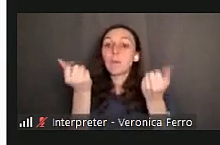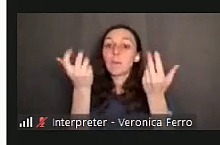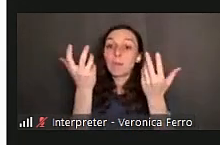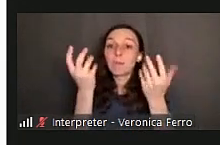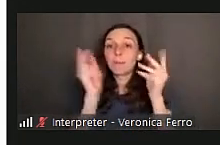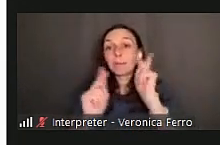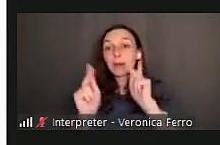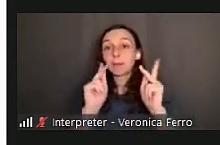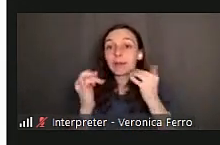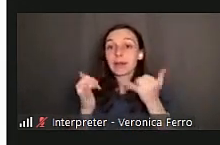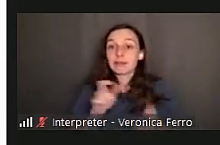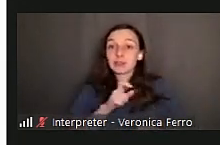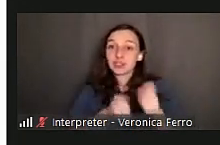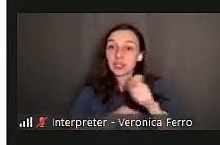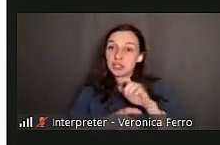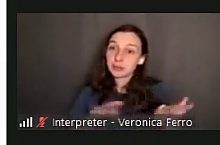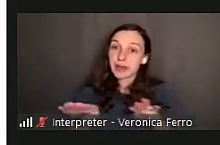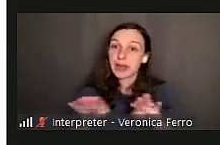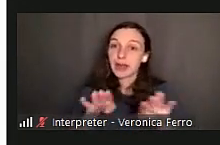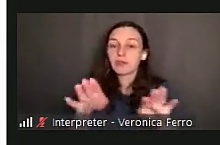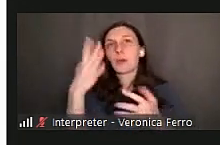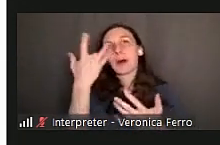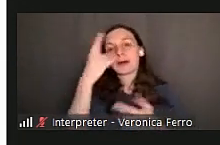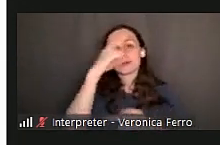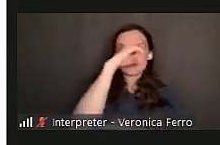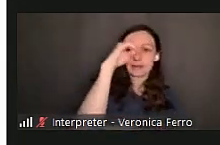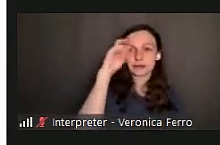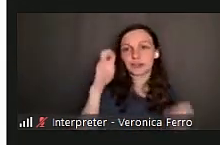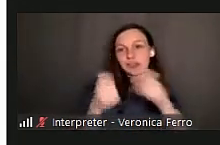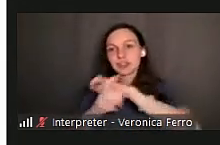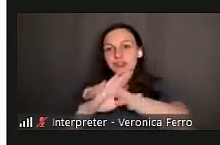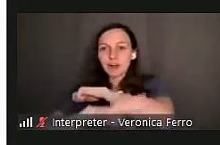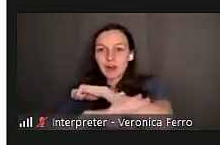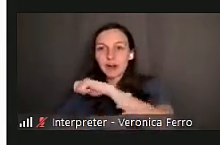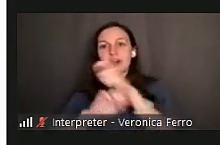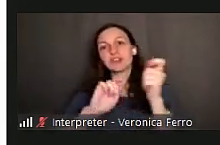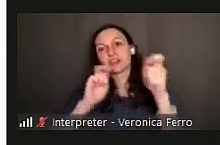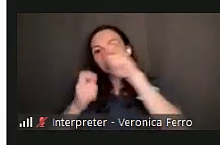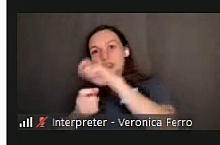change as the fall season goes on and moves into winter. Next slide, please.